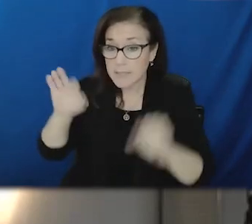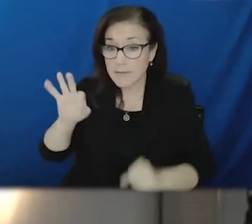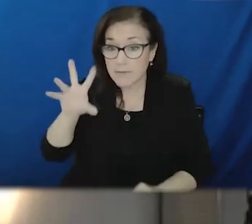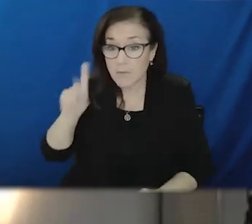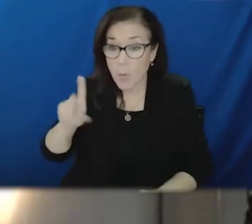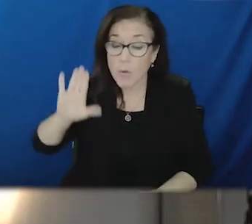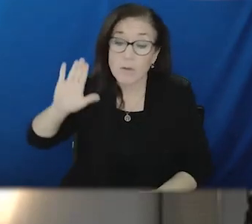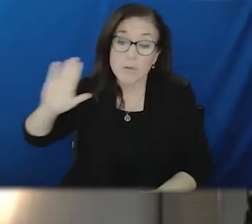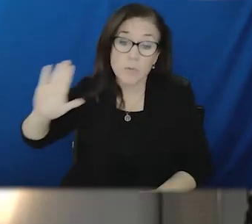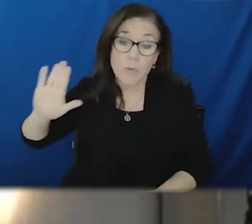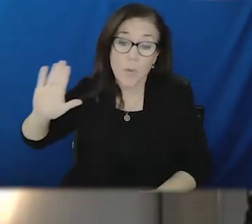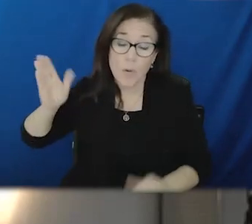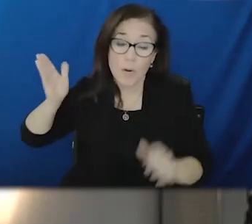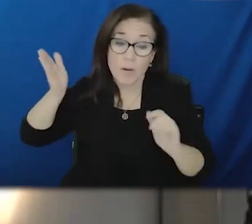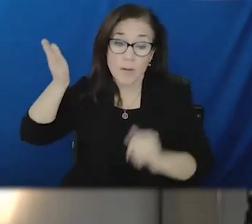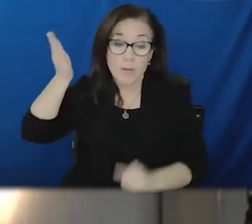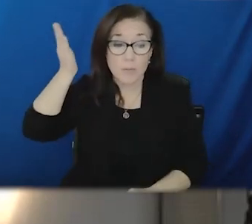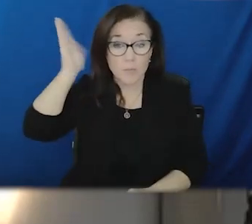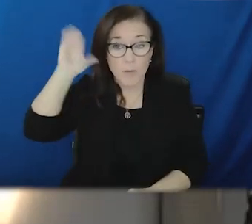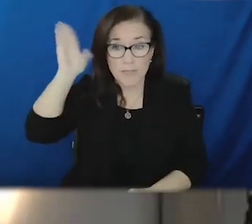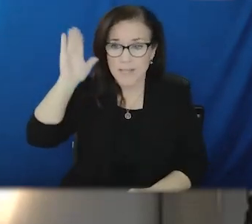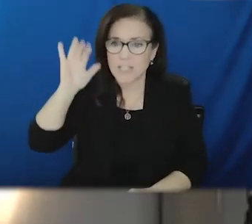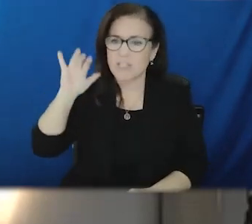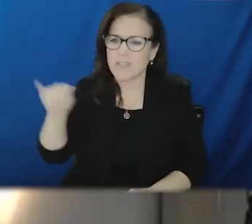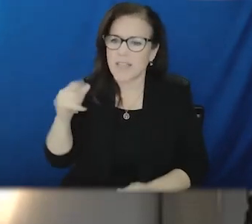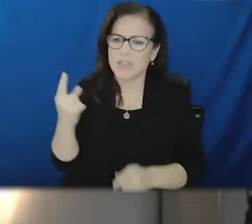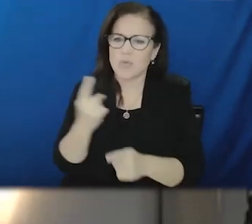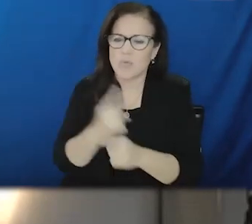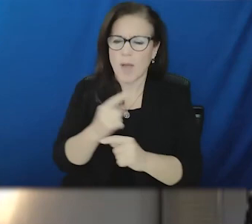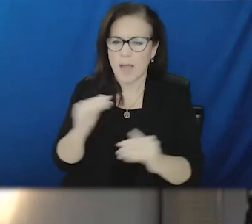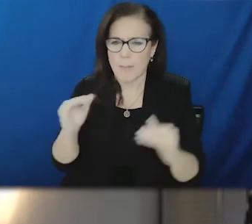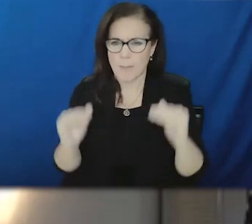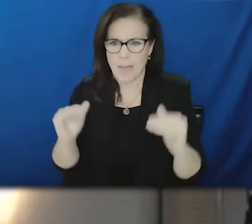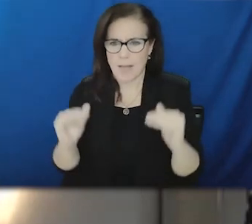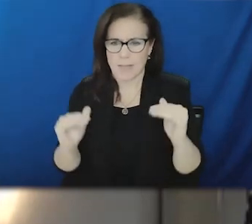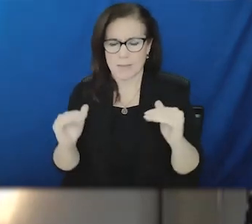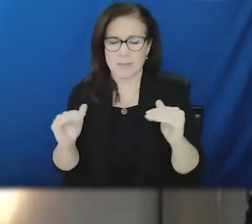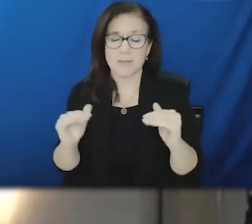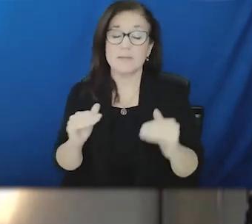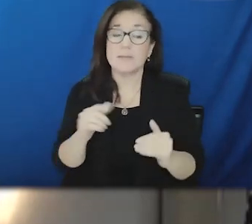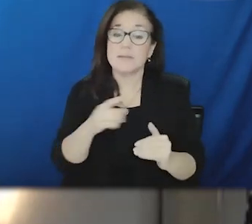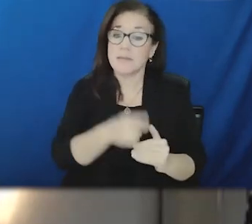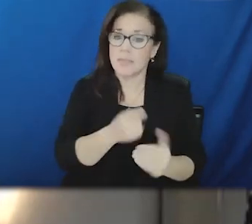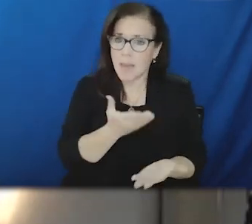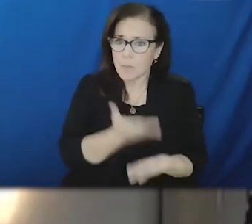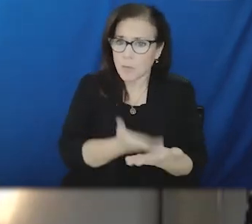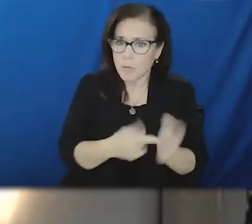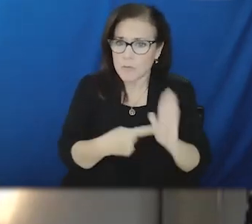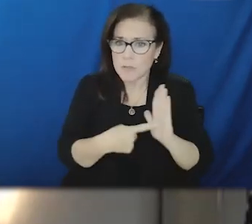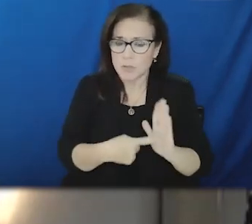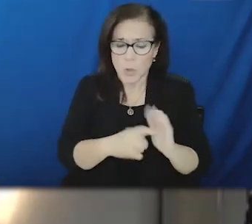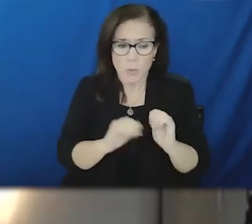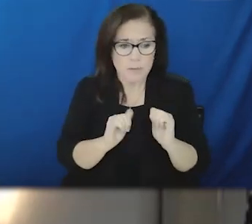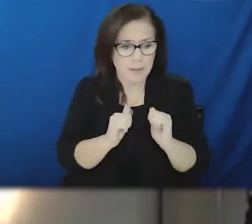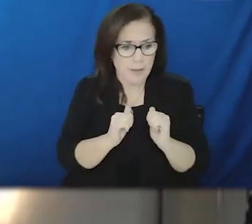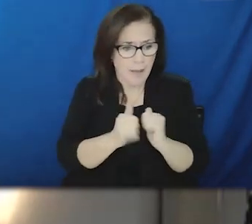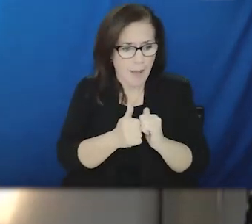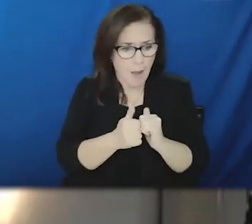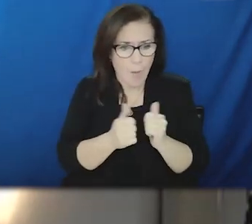presentation struck the right balance of demonstrating how far we've come,